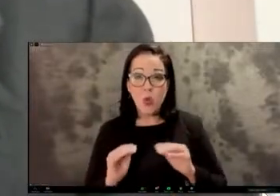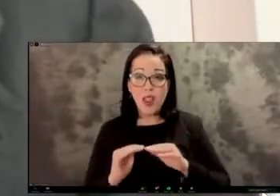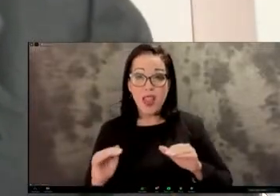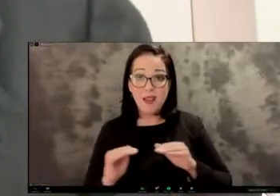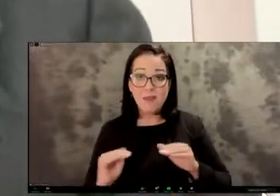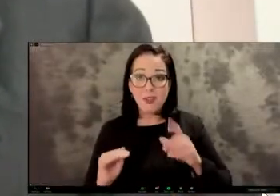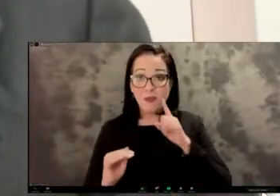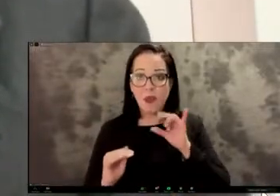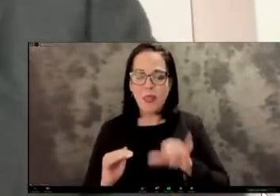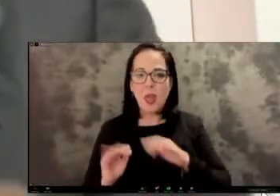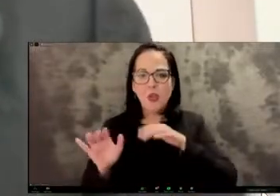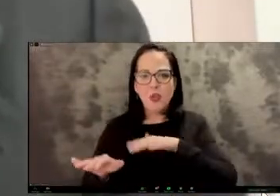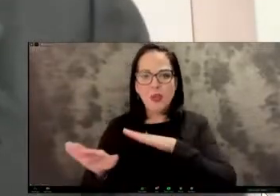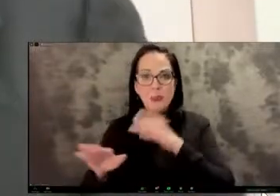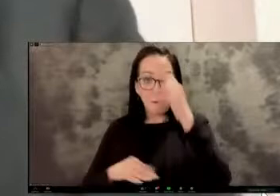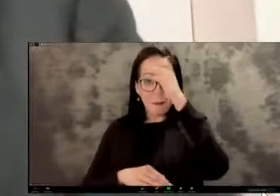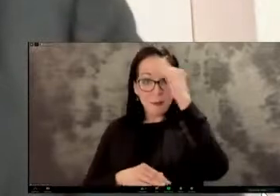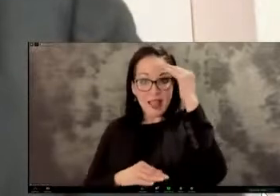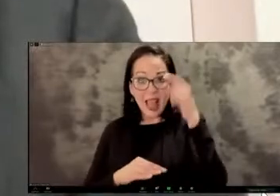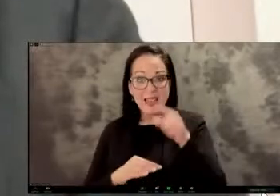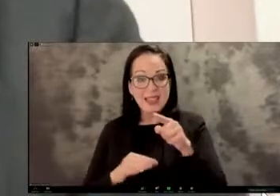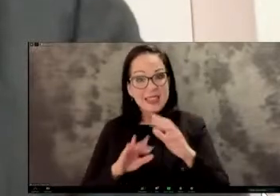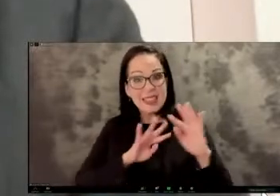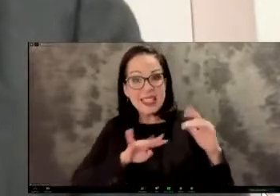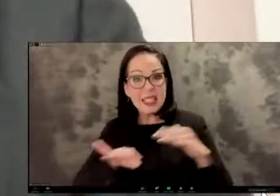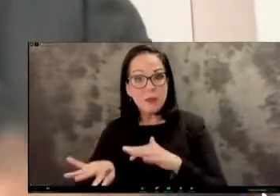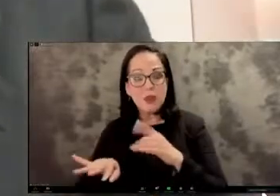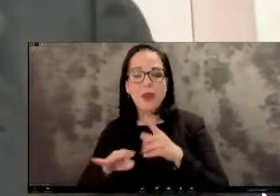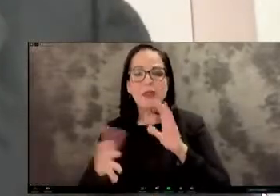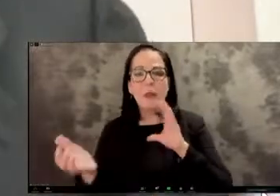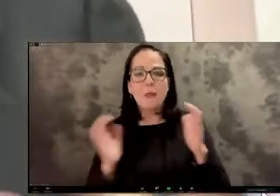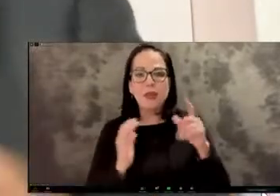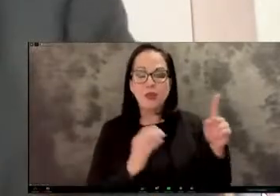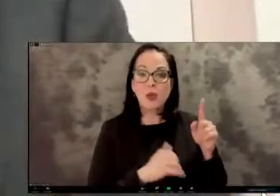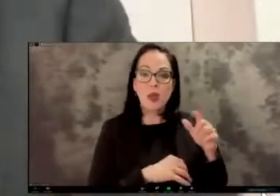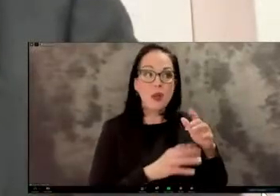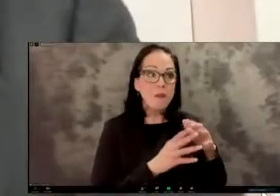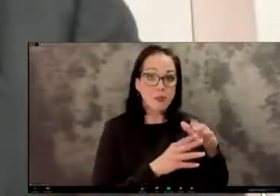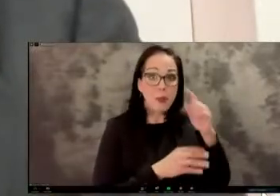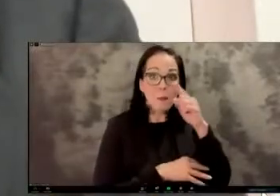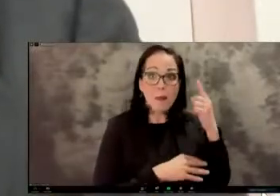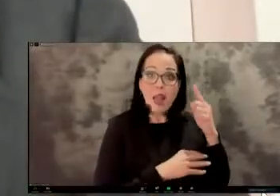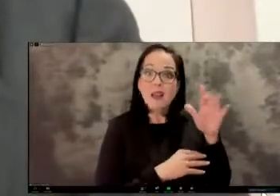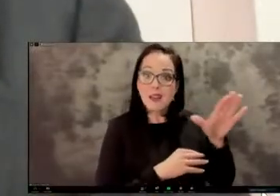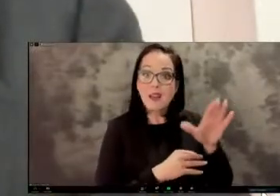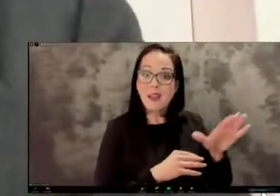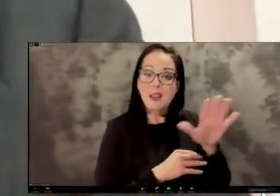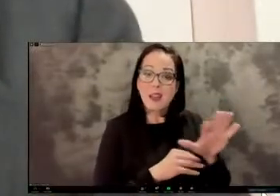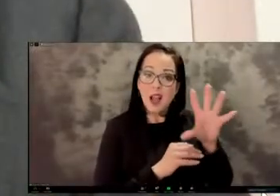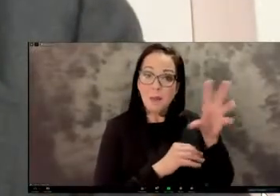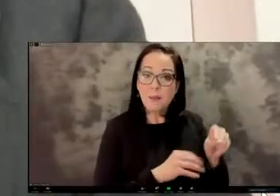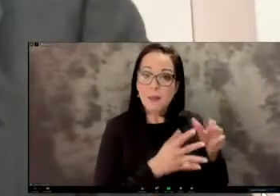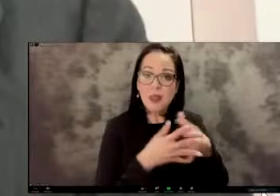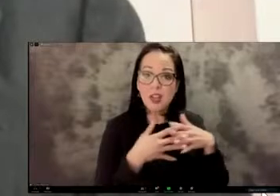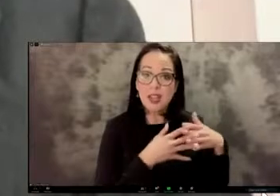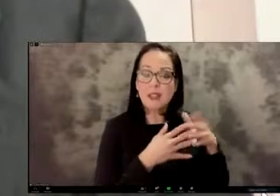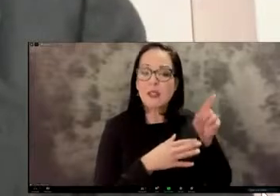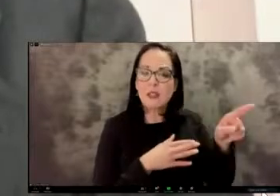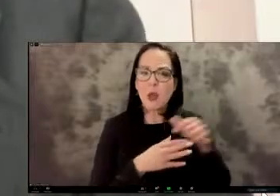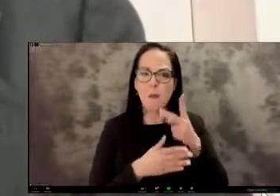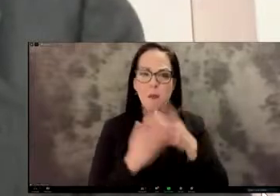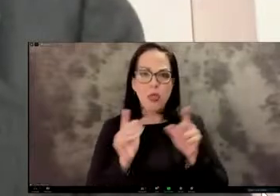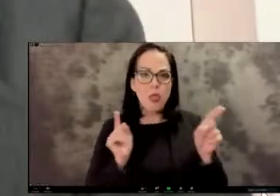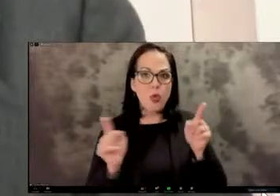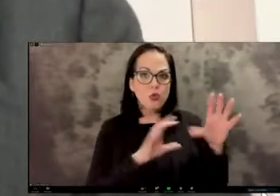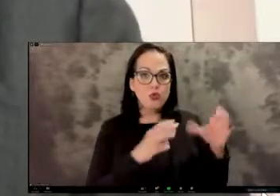among Caribbean Black immigrants than among African Americans. So within both of those Black groups in the United States, thinking of